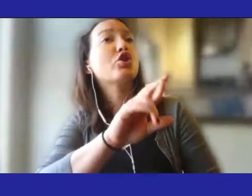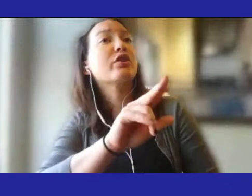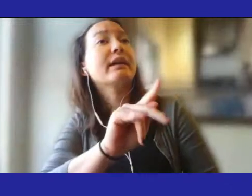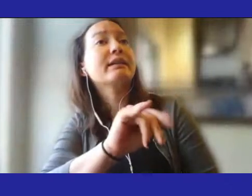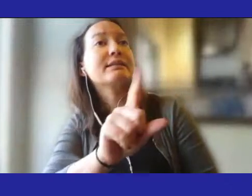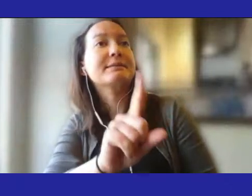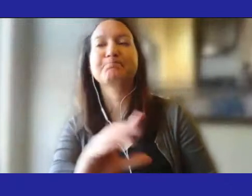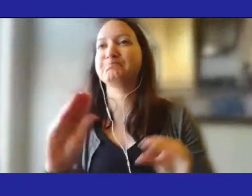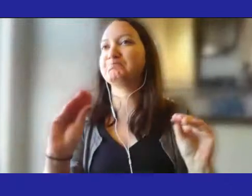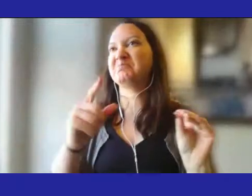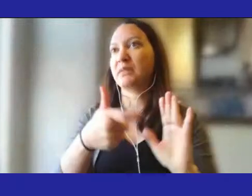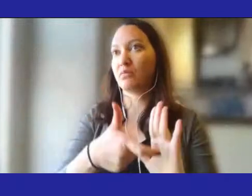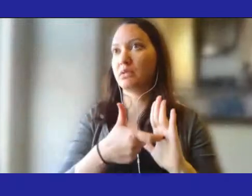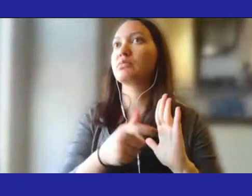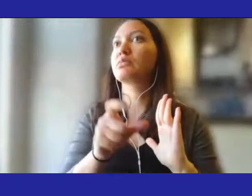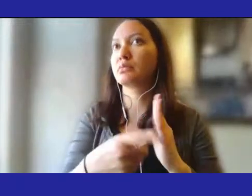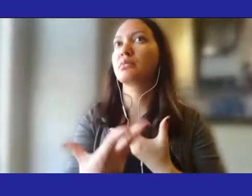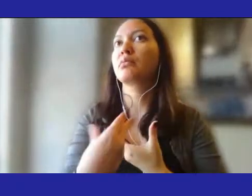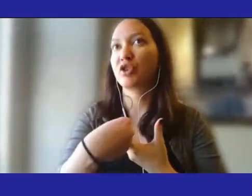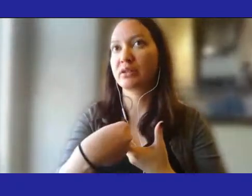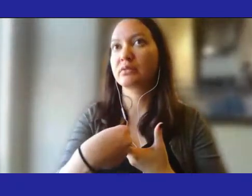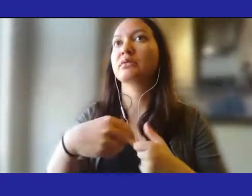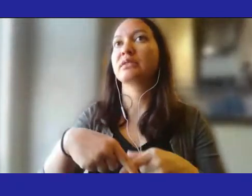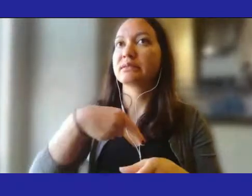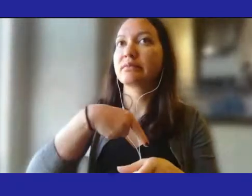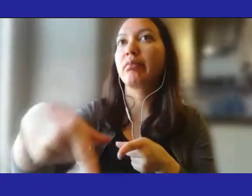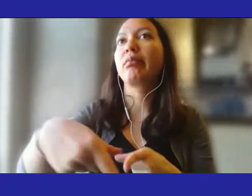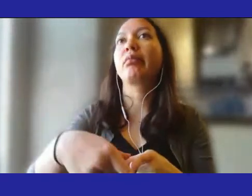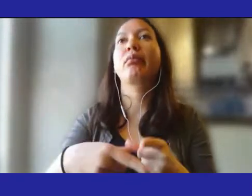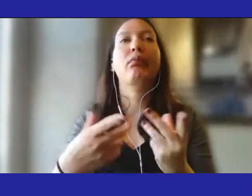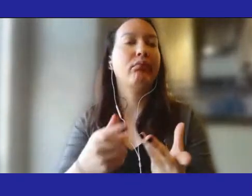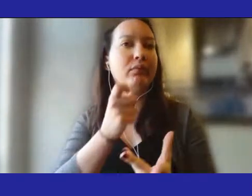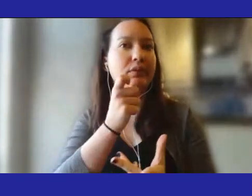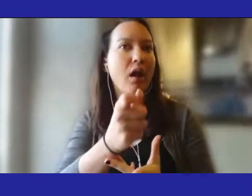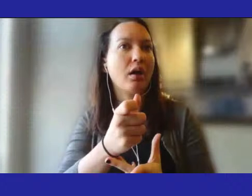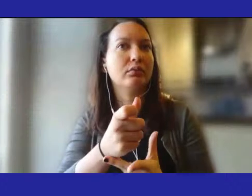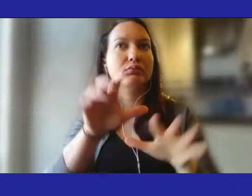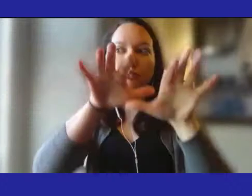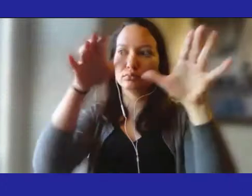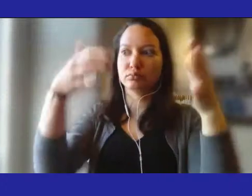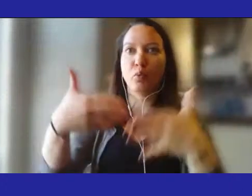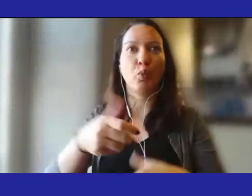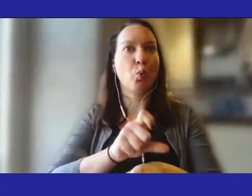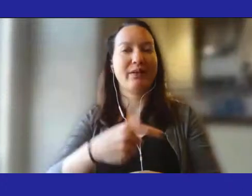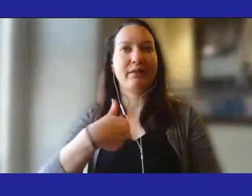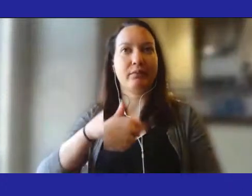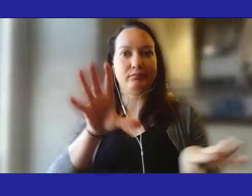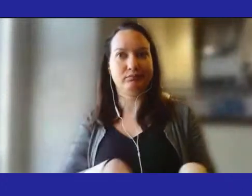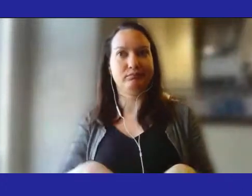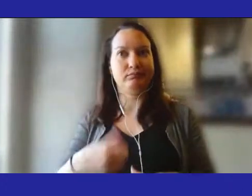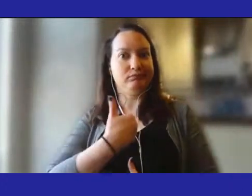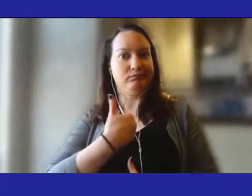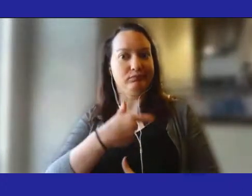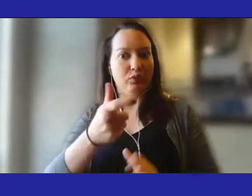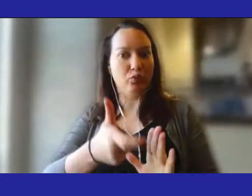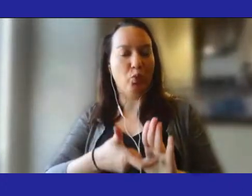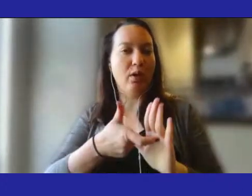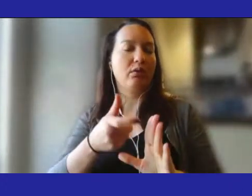is necessary as part of an industry, right? It's not a scope of work we can do ourselves. It has to be an outside vendor.